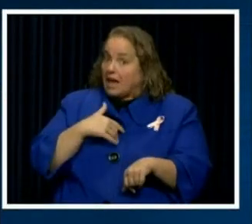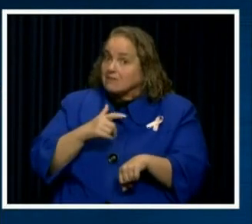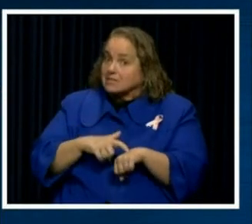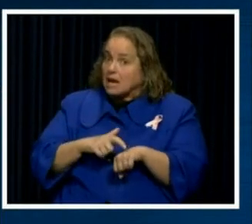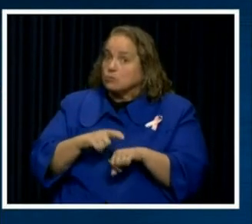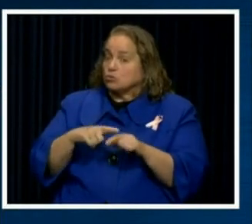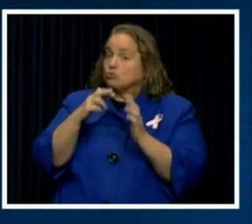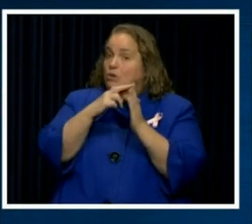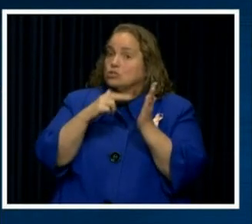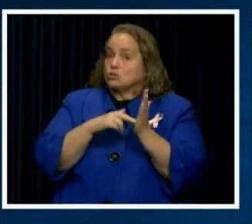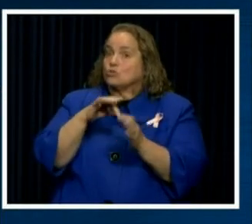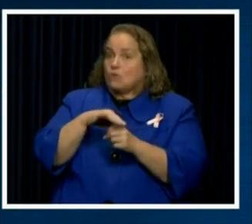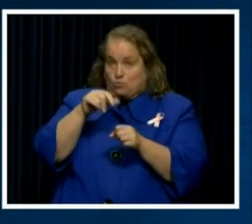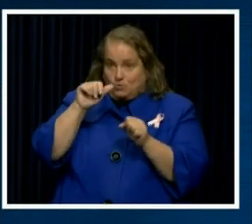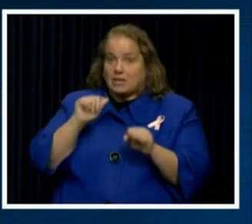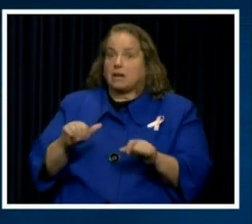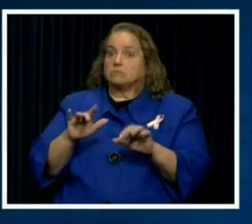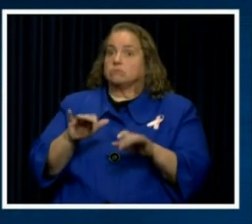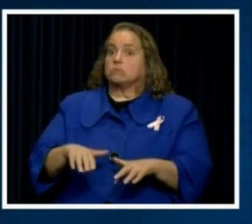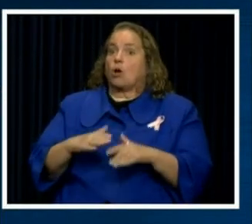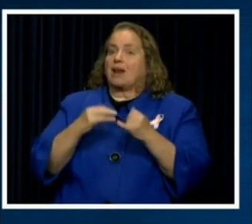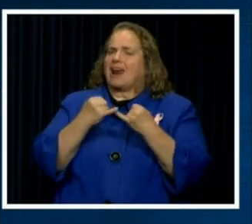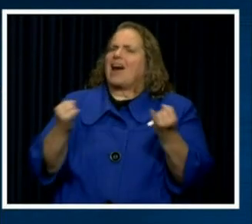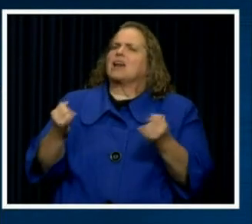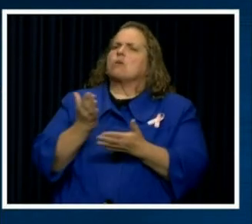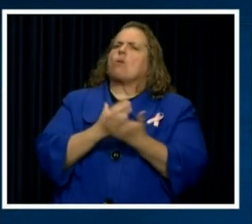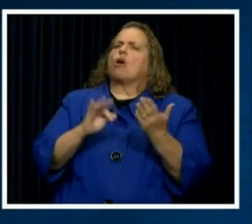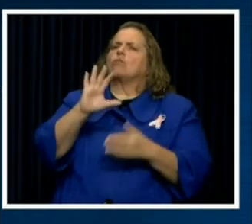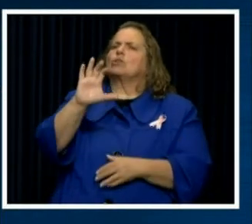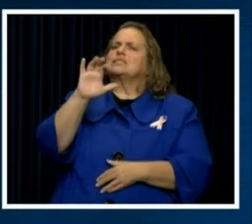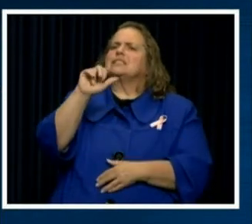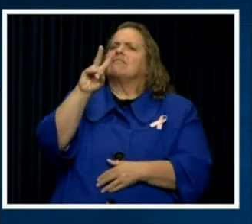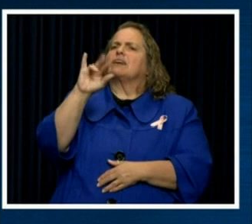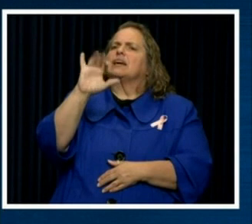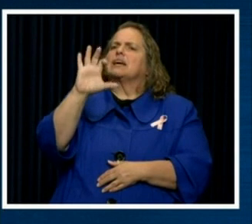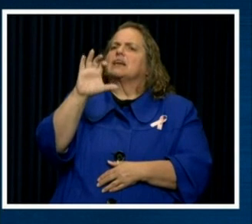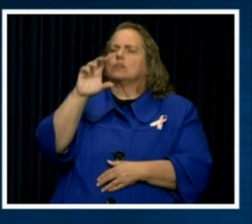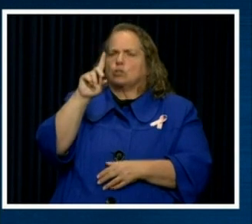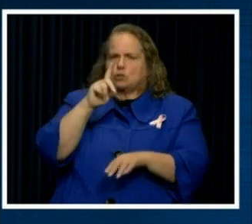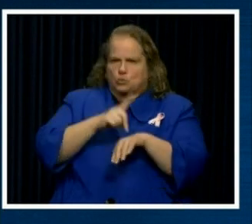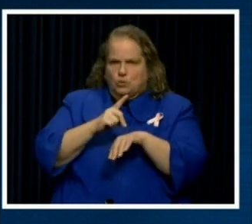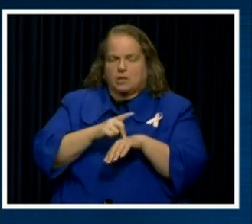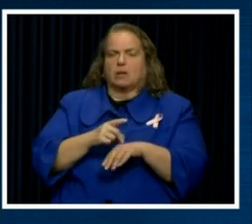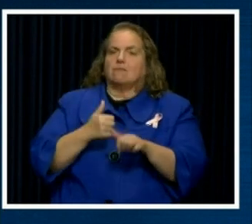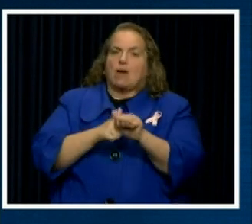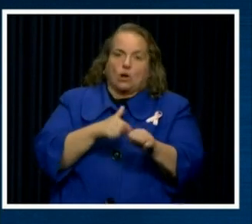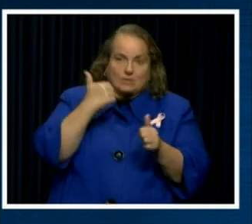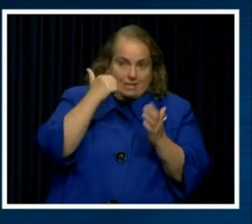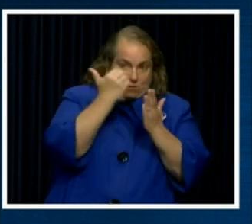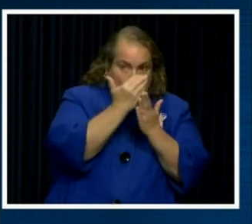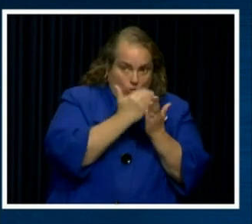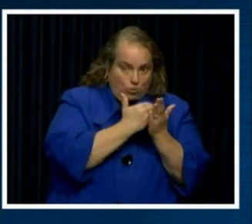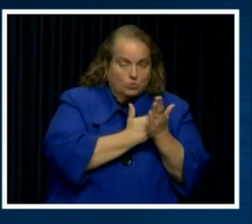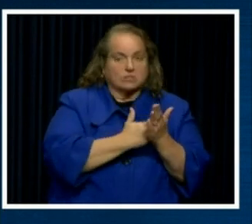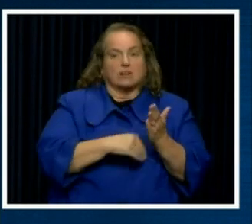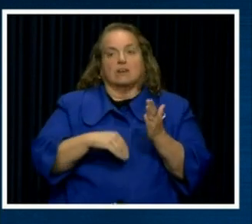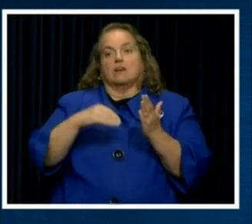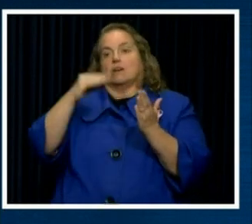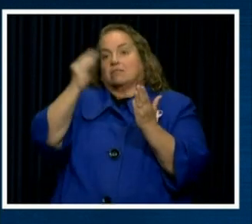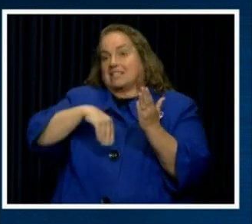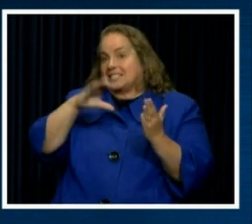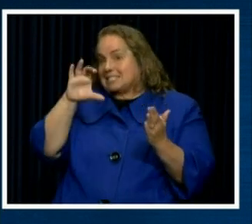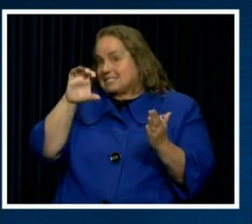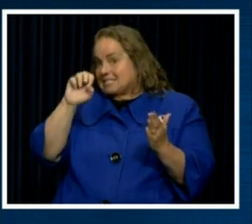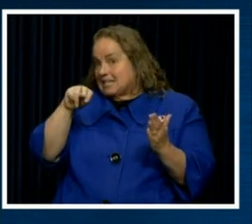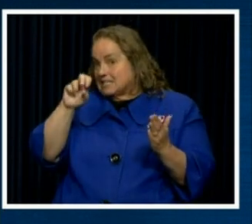time. You can do it online. This is part of your civic duty. Follow the 10 rules, fill out the census, and register to vote. These